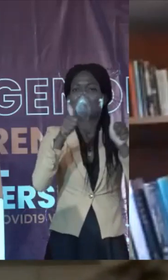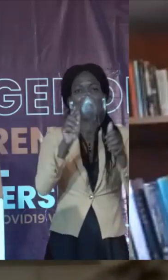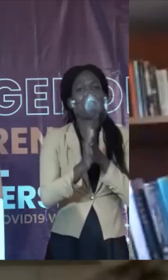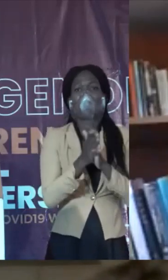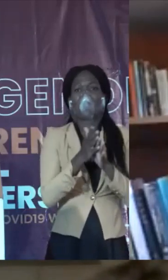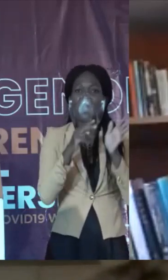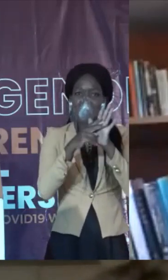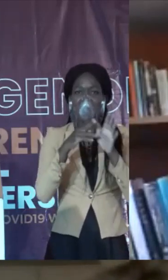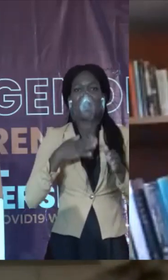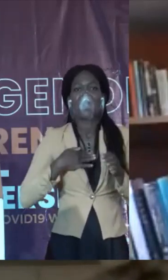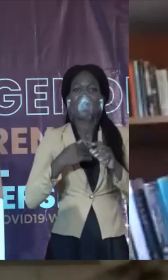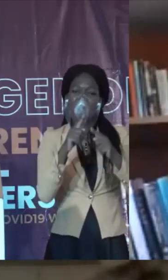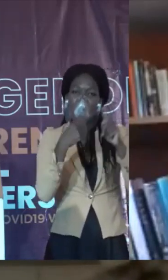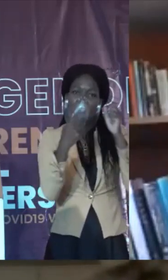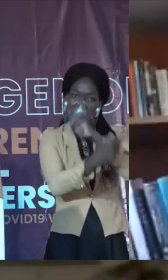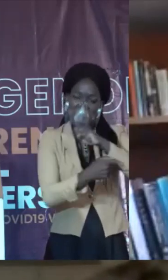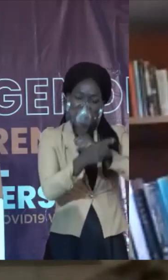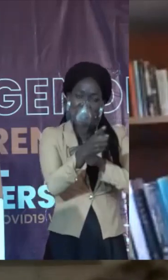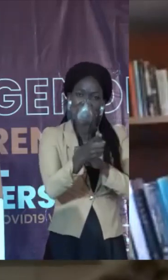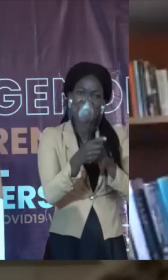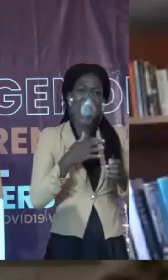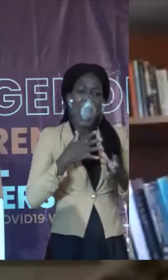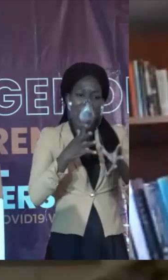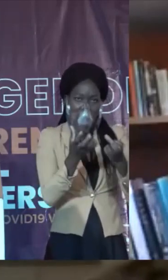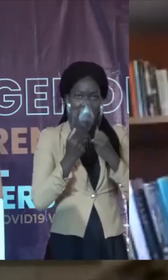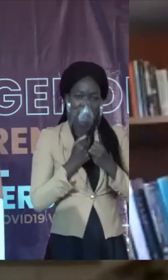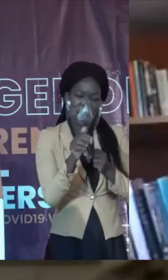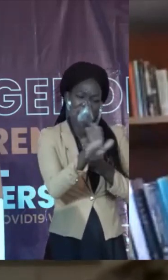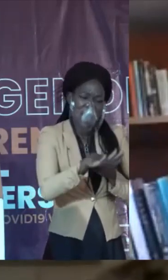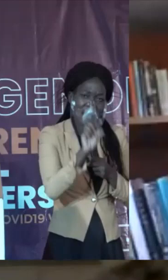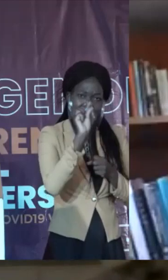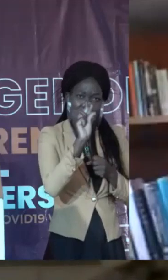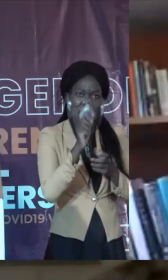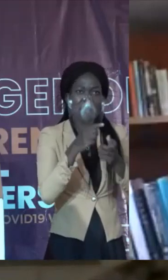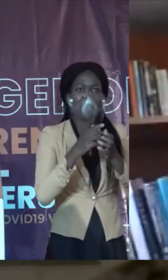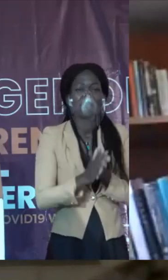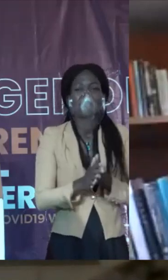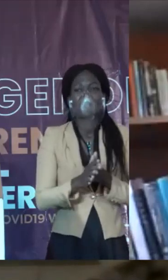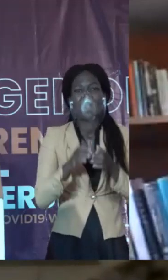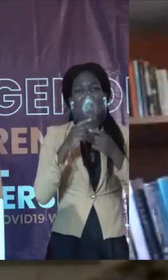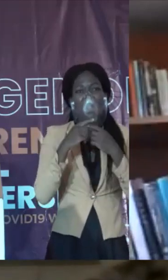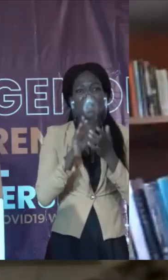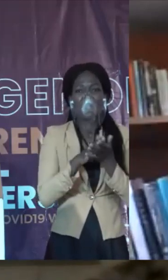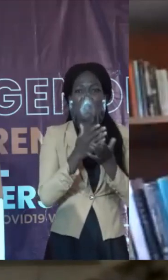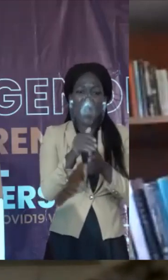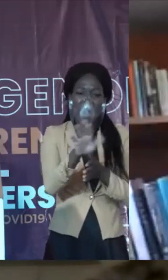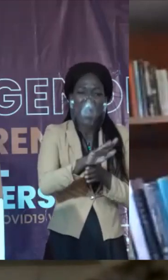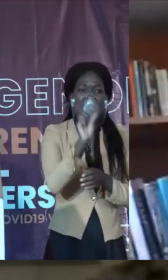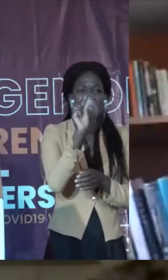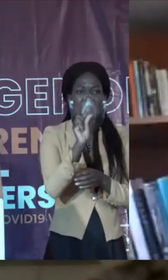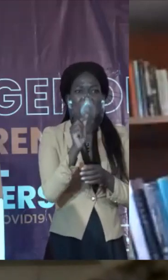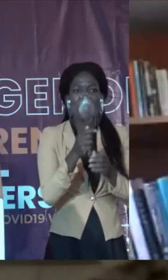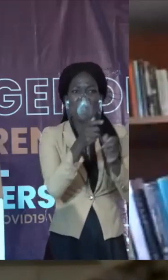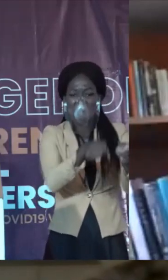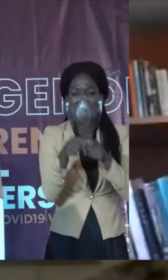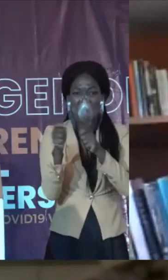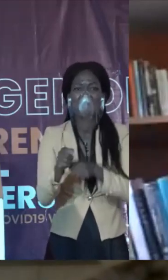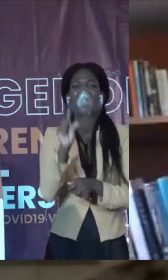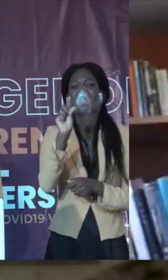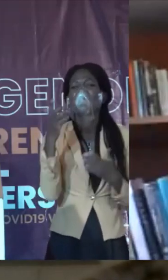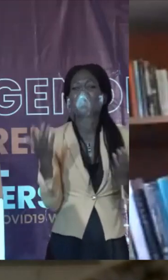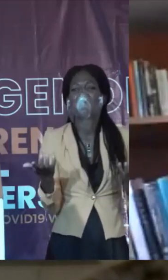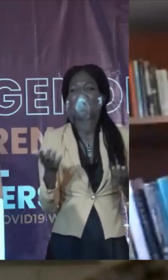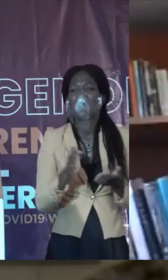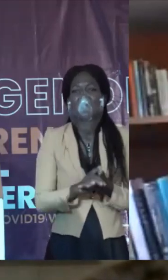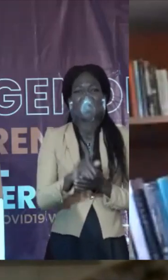land, but with smart agriculture, you can produce more even on a small piece of land. So it's not about the quality